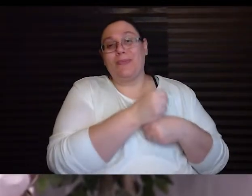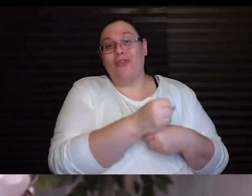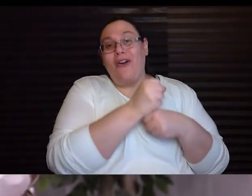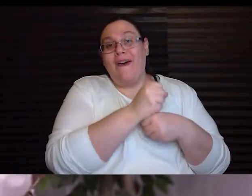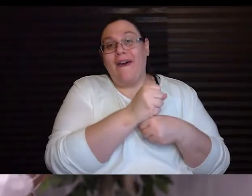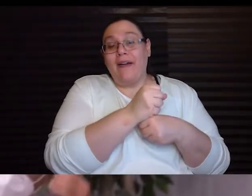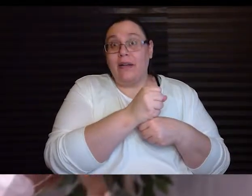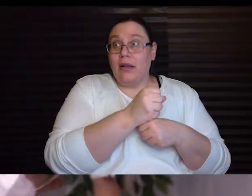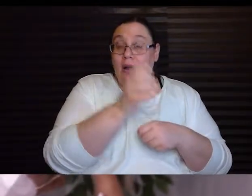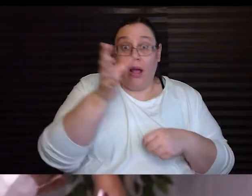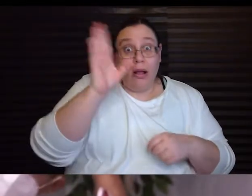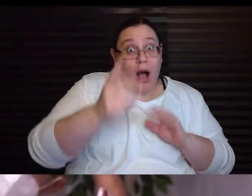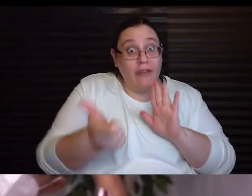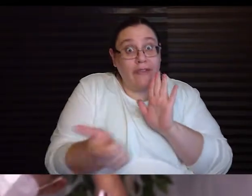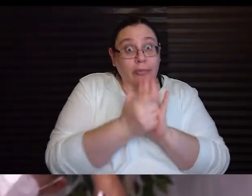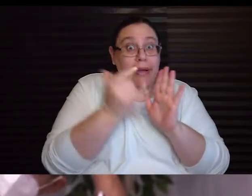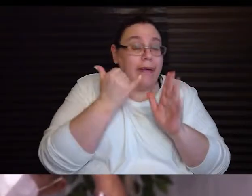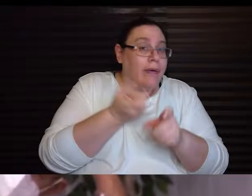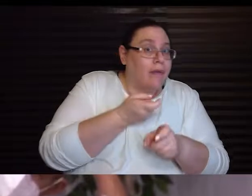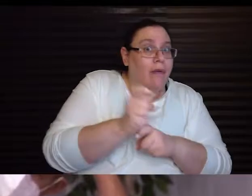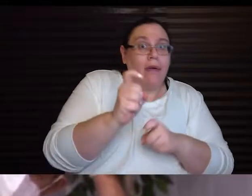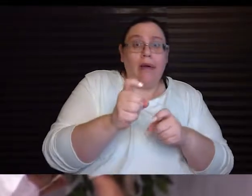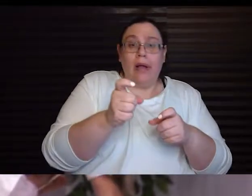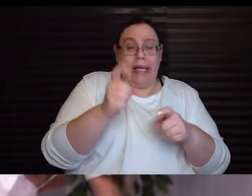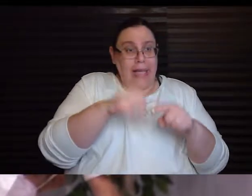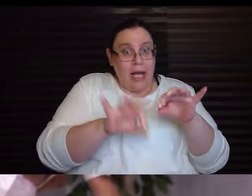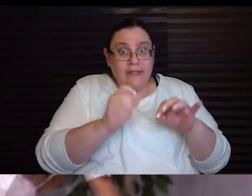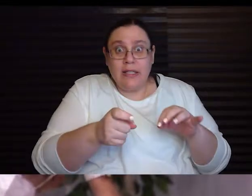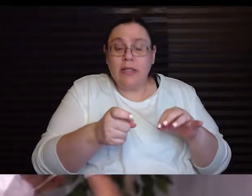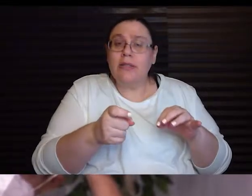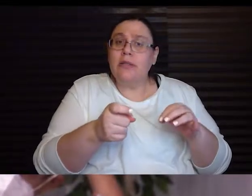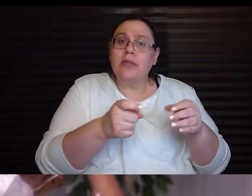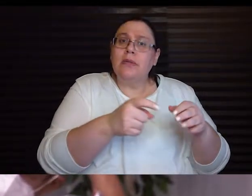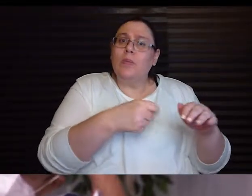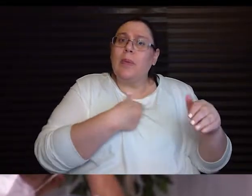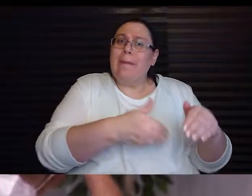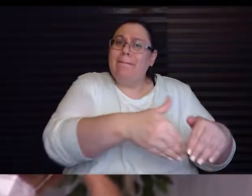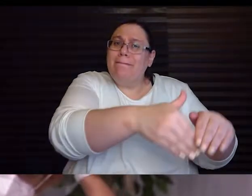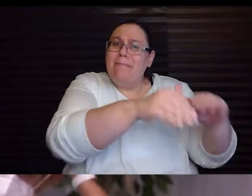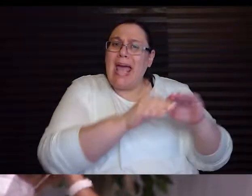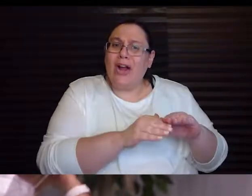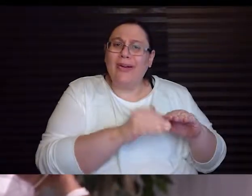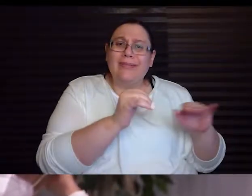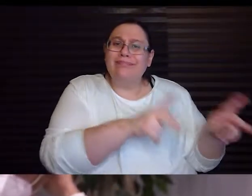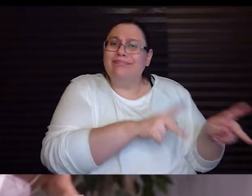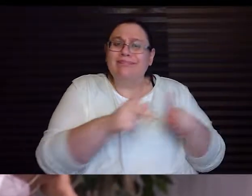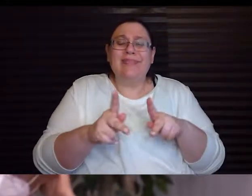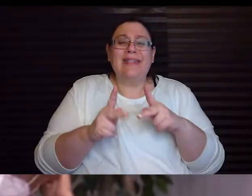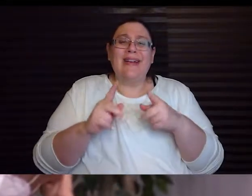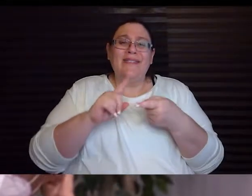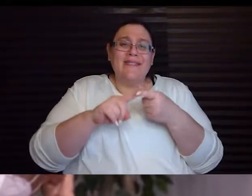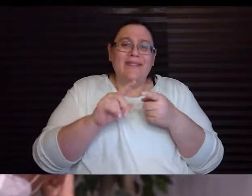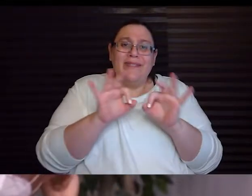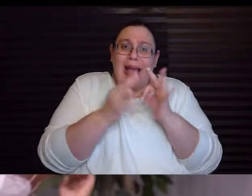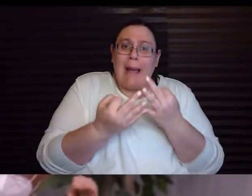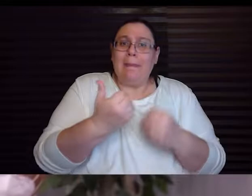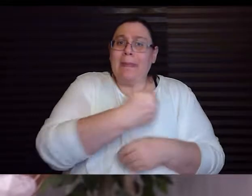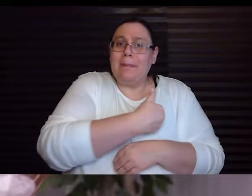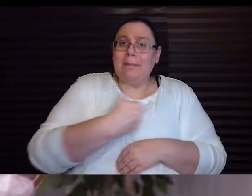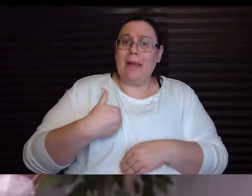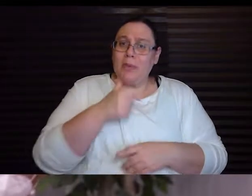bride. And God forbid if it's desecrated or ruined beyond repair, we bury it as if it were a relative who